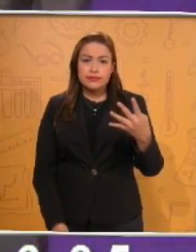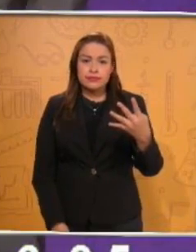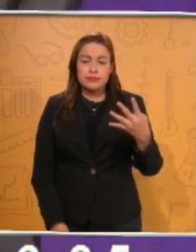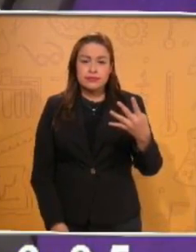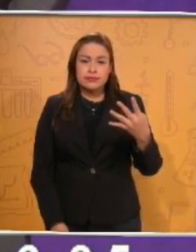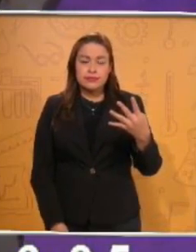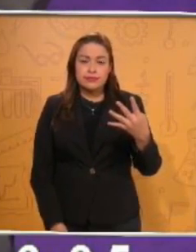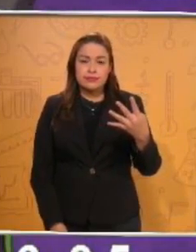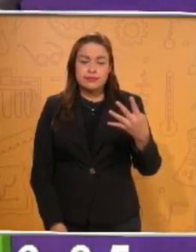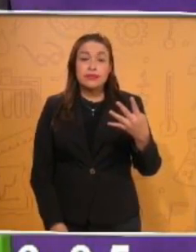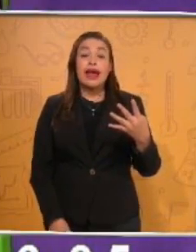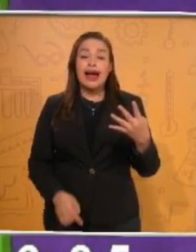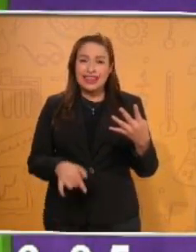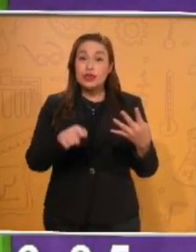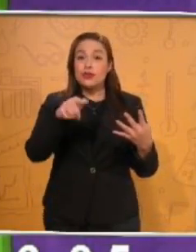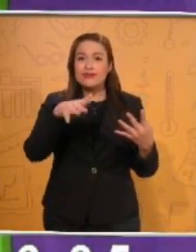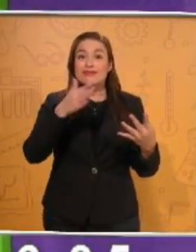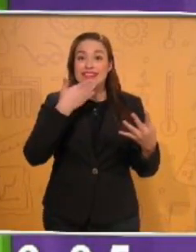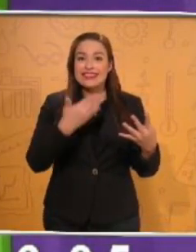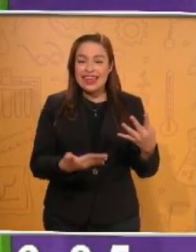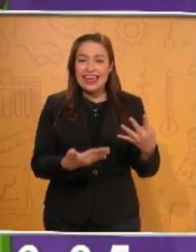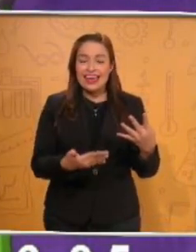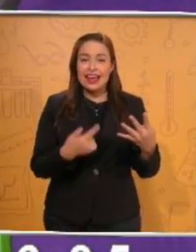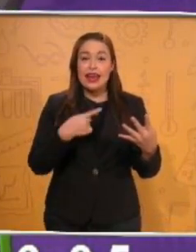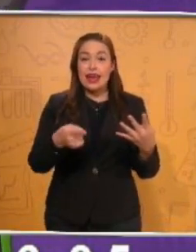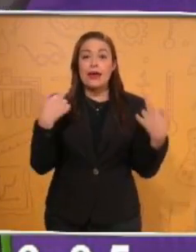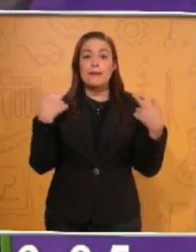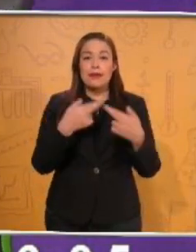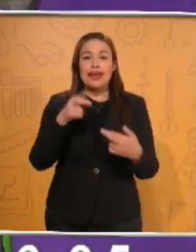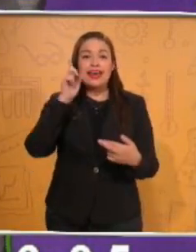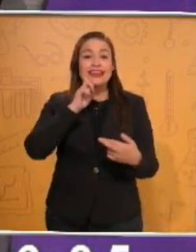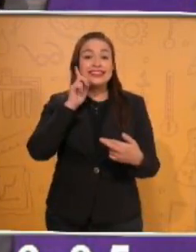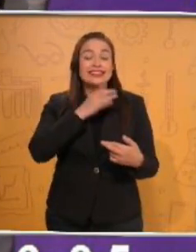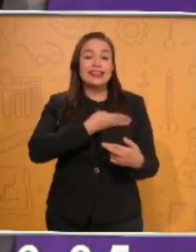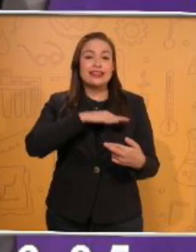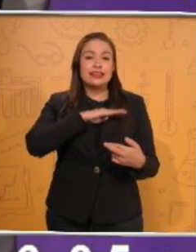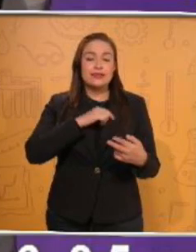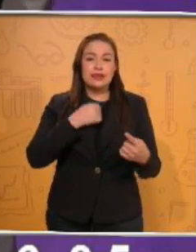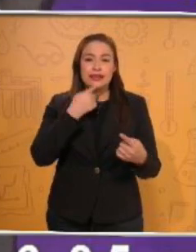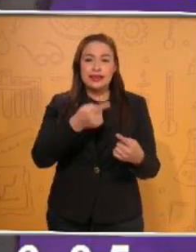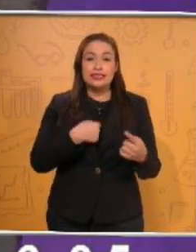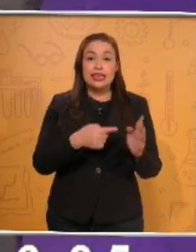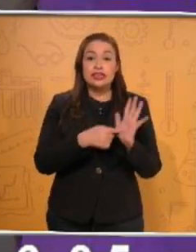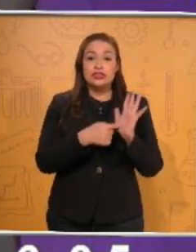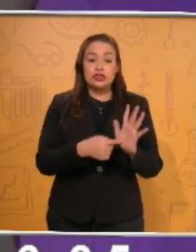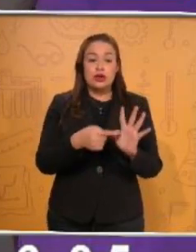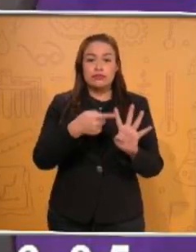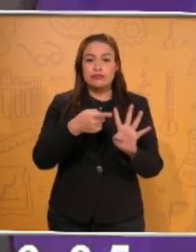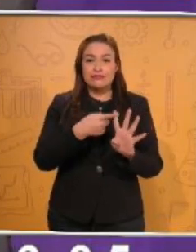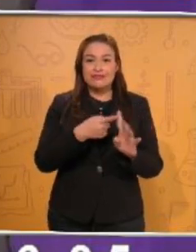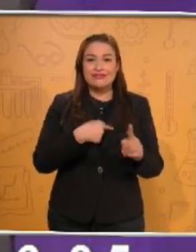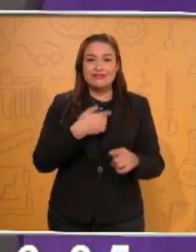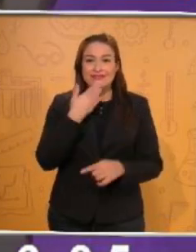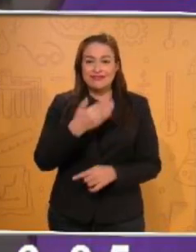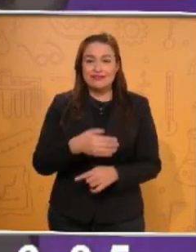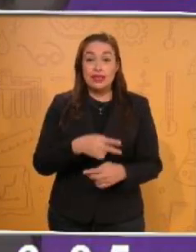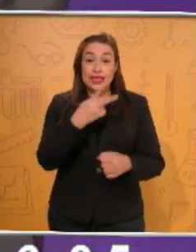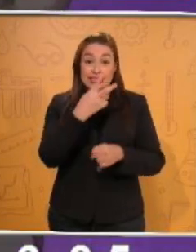The Spanish teacher explained the article about the use of smartphones. Number